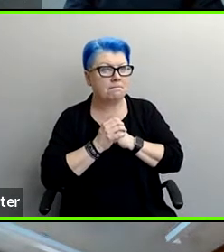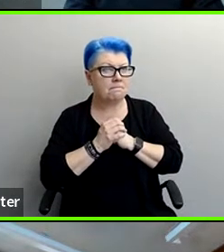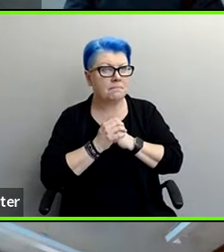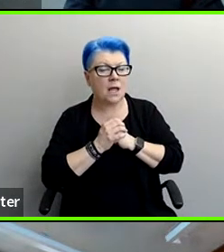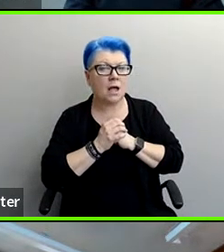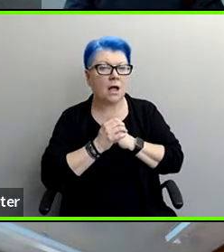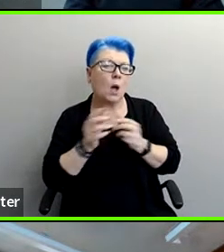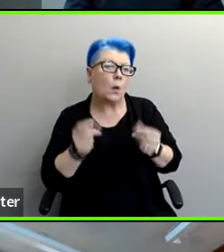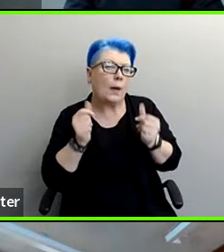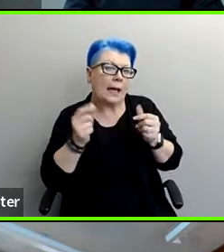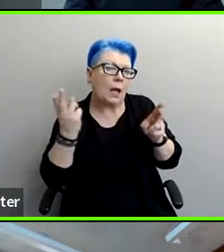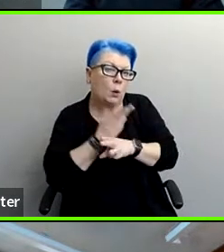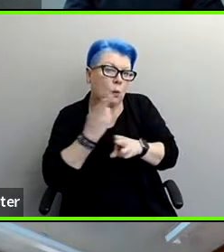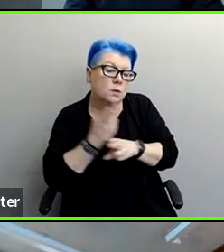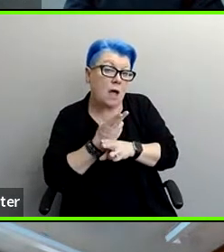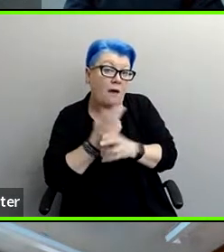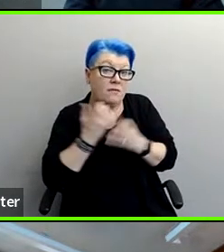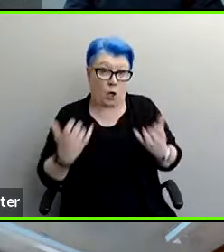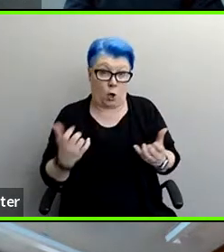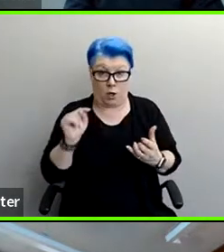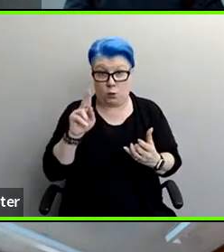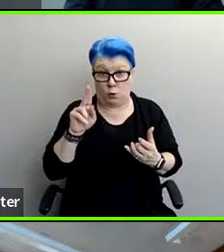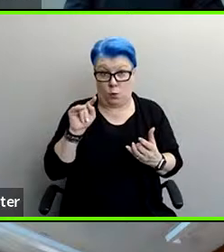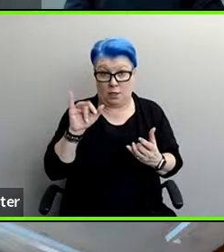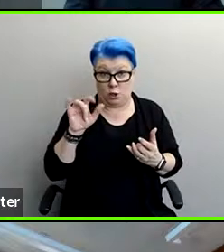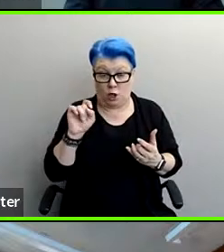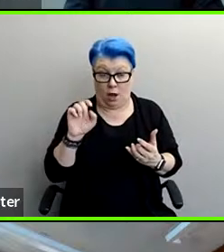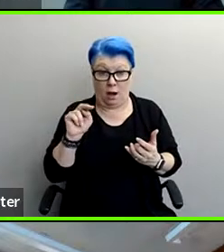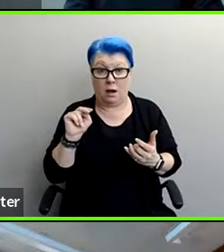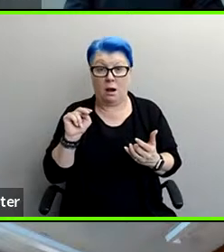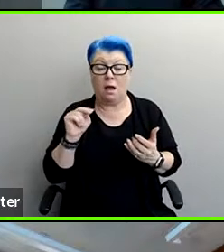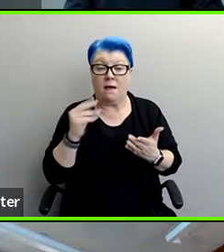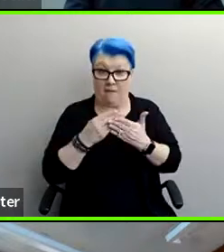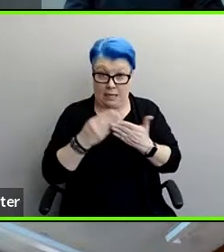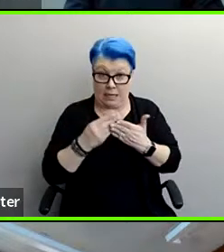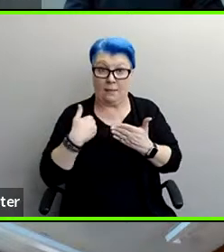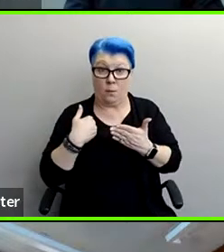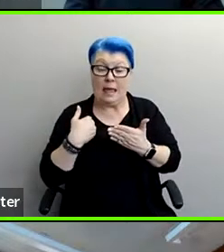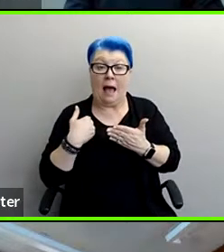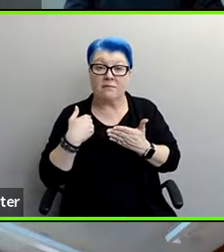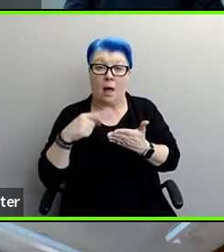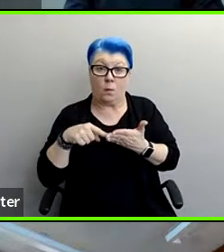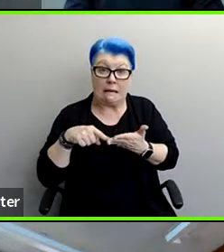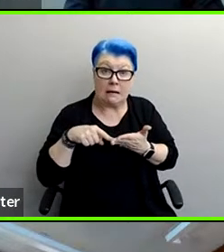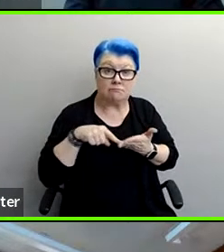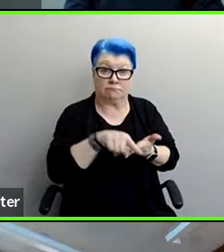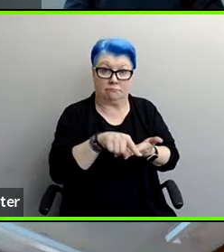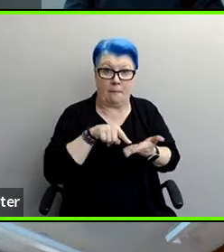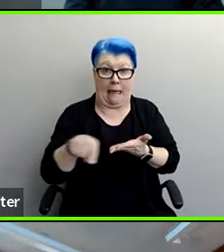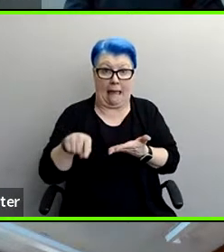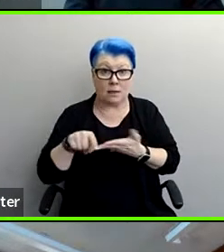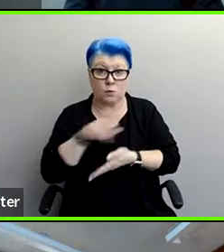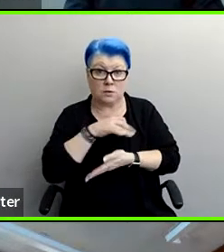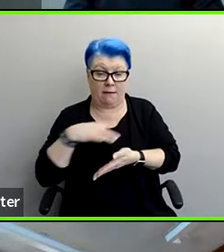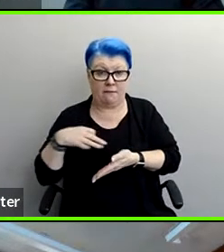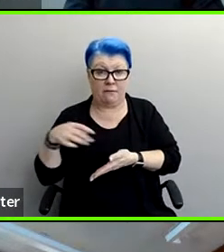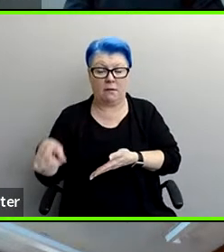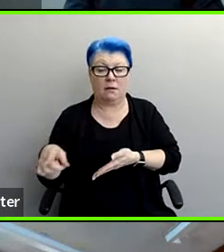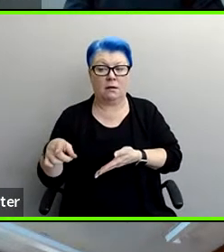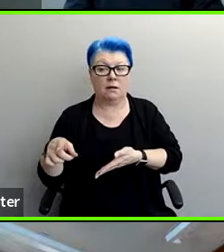use of the current tuition funding. Dr. Hogg had actually brought a request for an